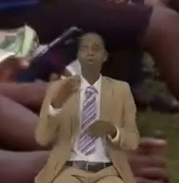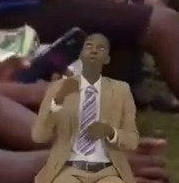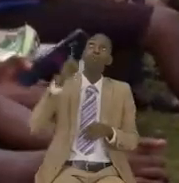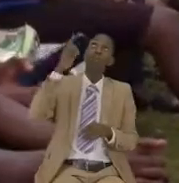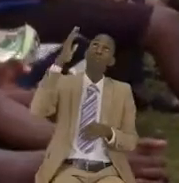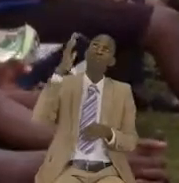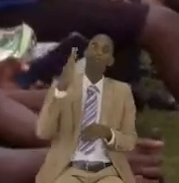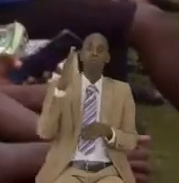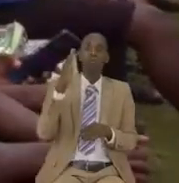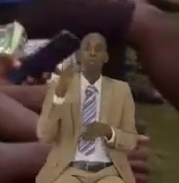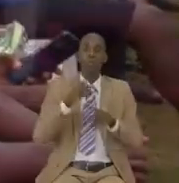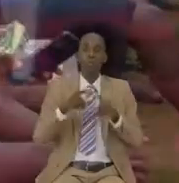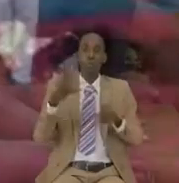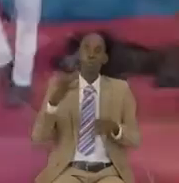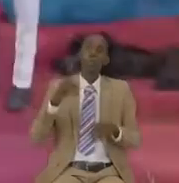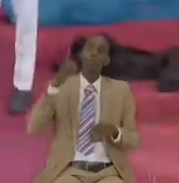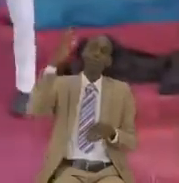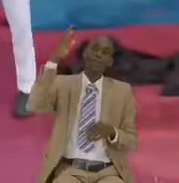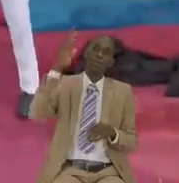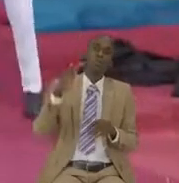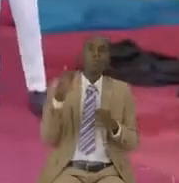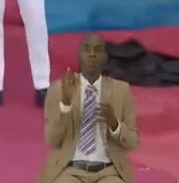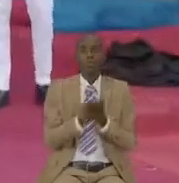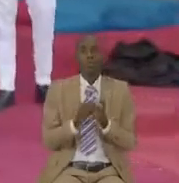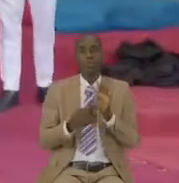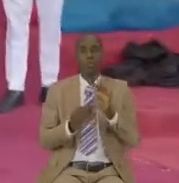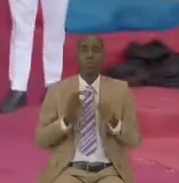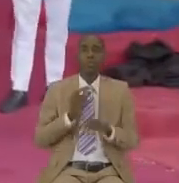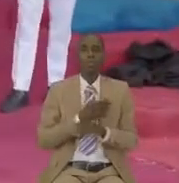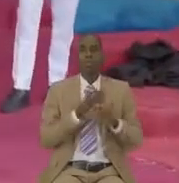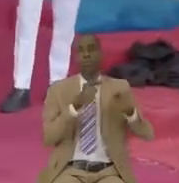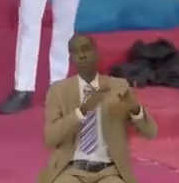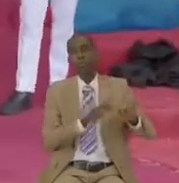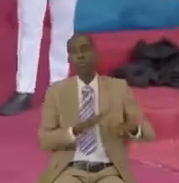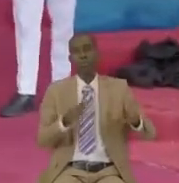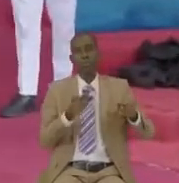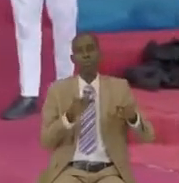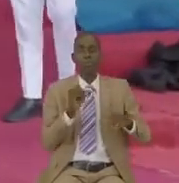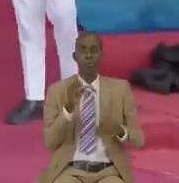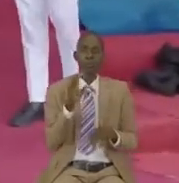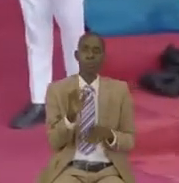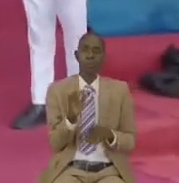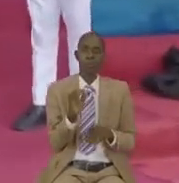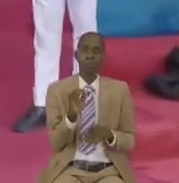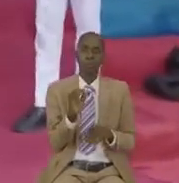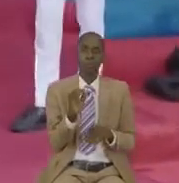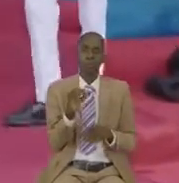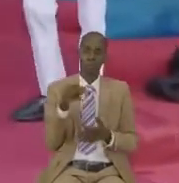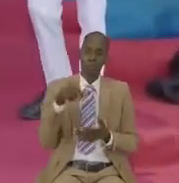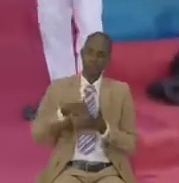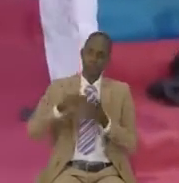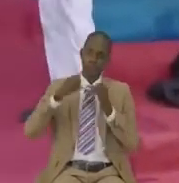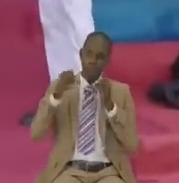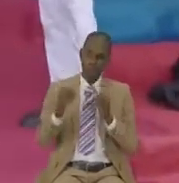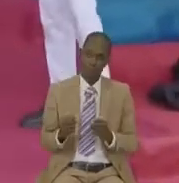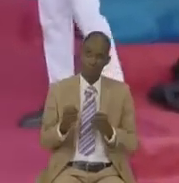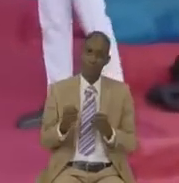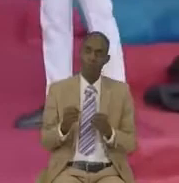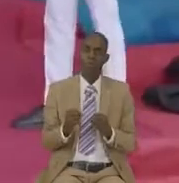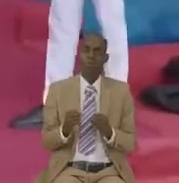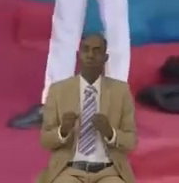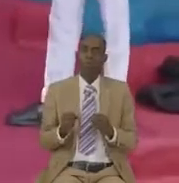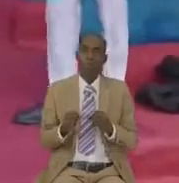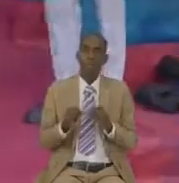but of God that showeth mercy. So stand fast. Therefore, in the